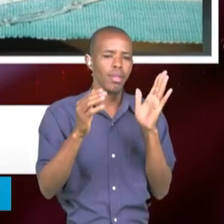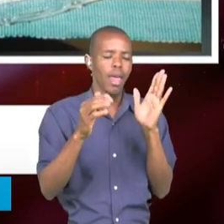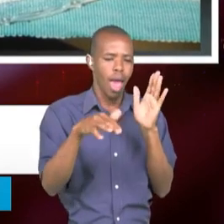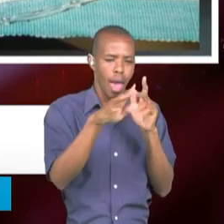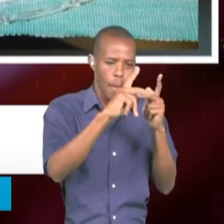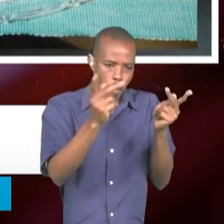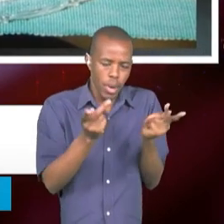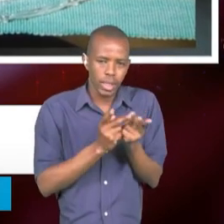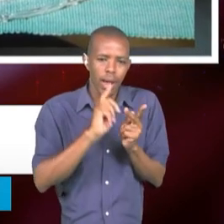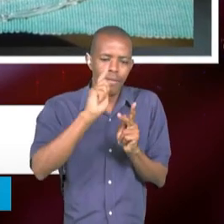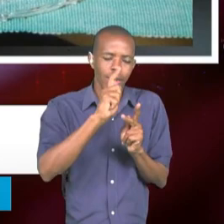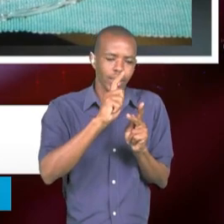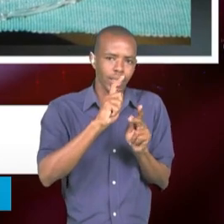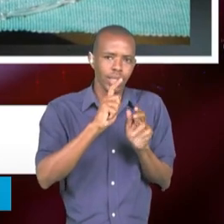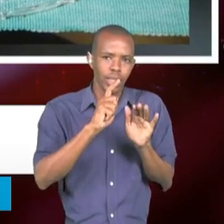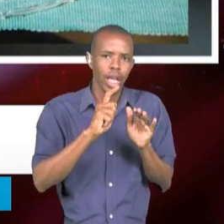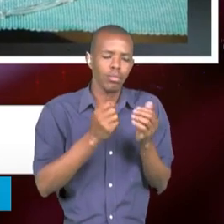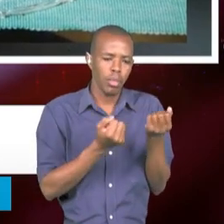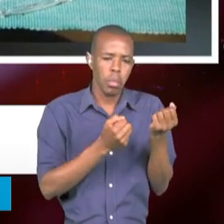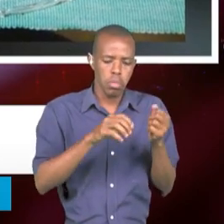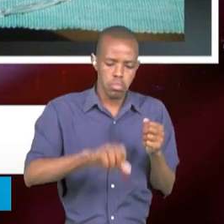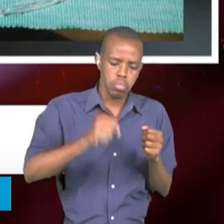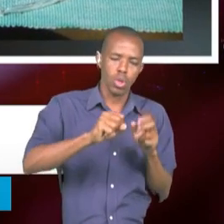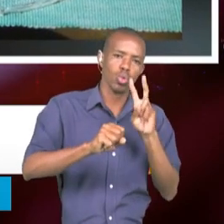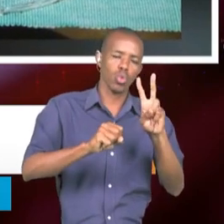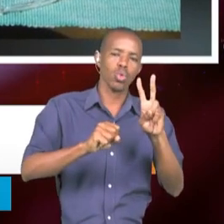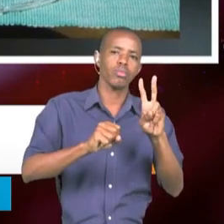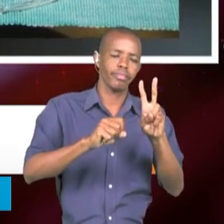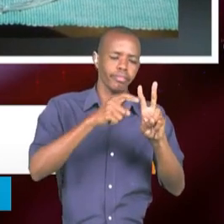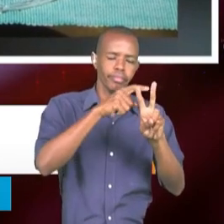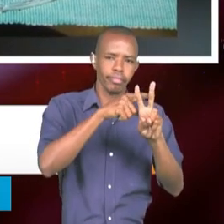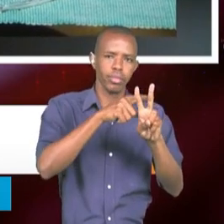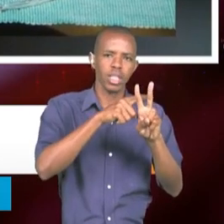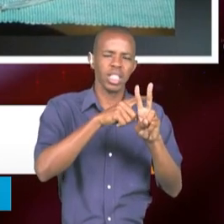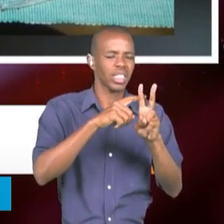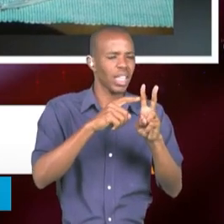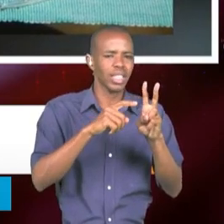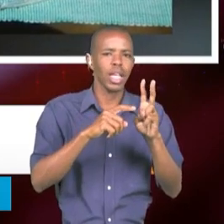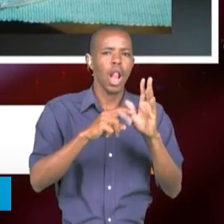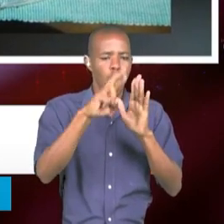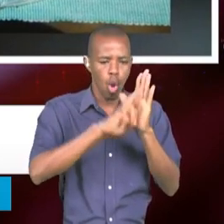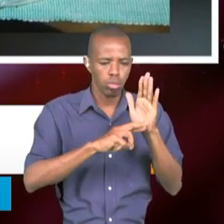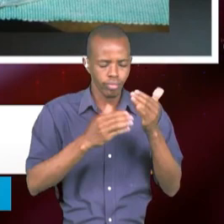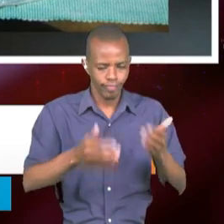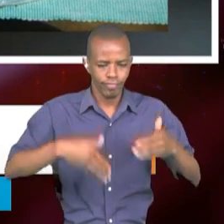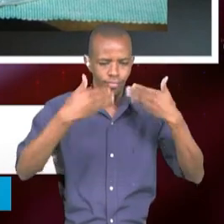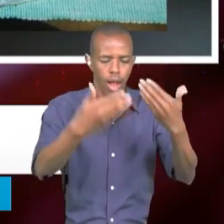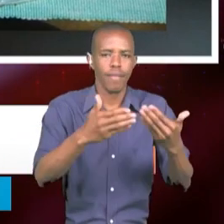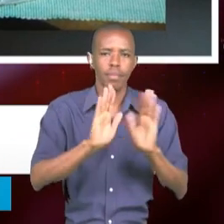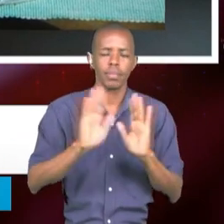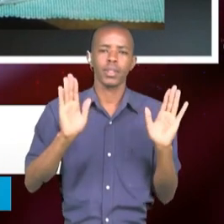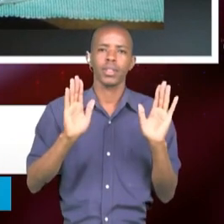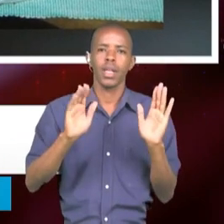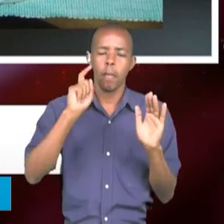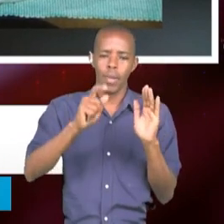is the first client. Mm-hmm. She's taking two containers. This is the second one. That just like that. Interesting. Yeah. Okay. So this guy has to be chapter.